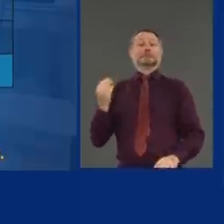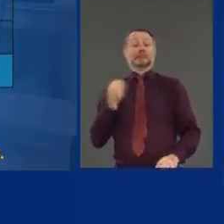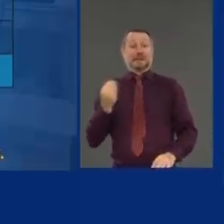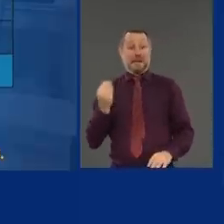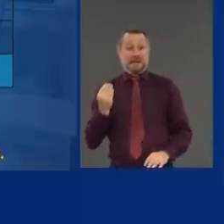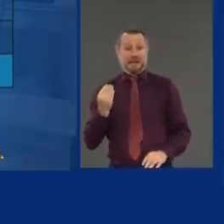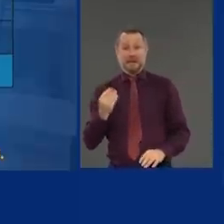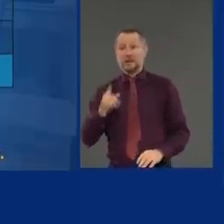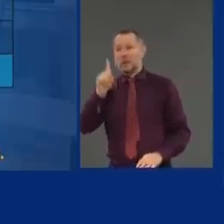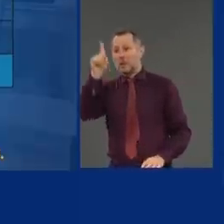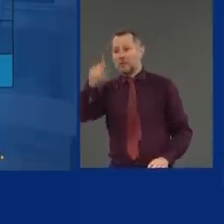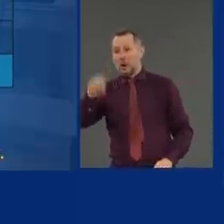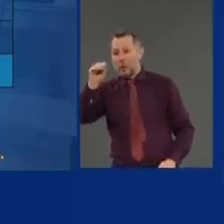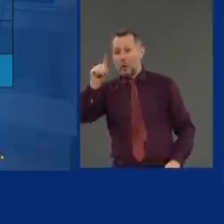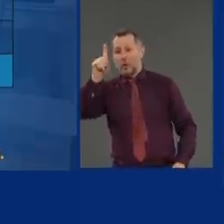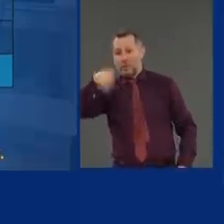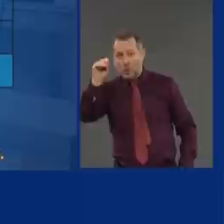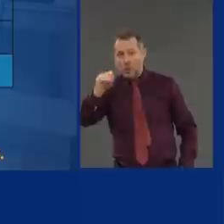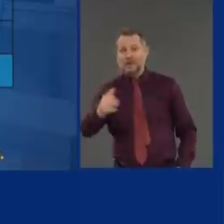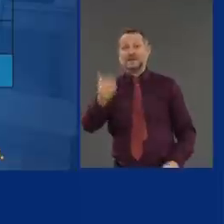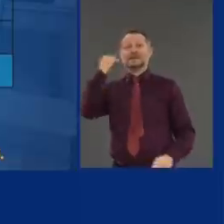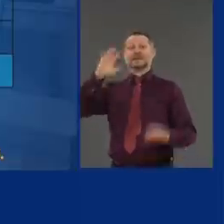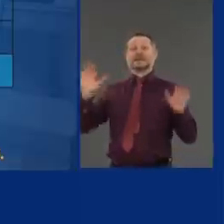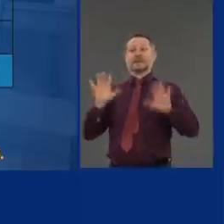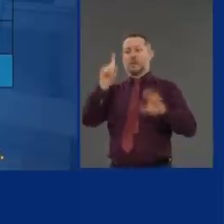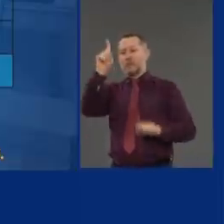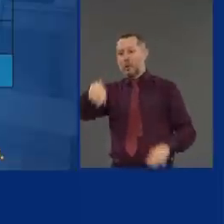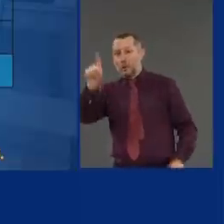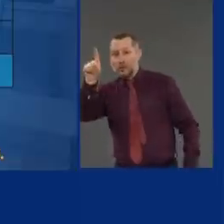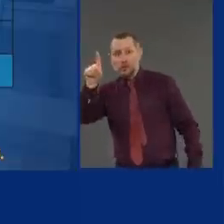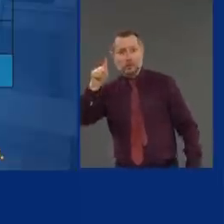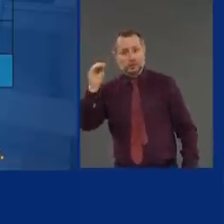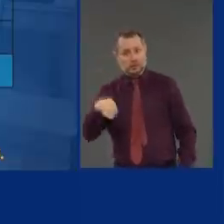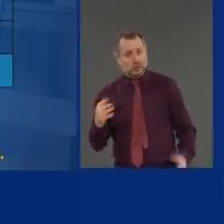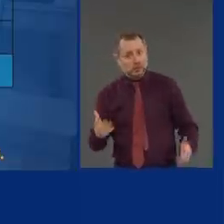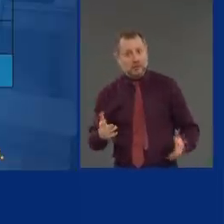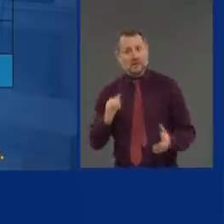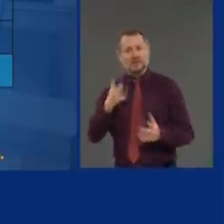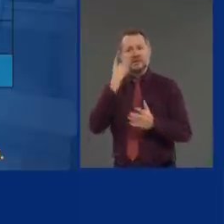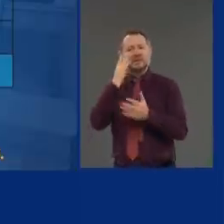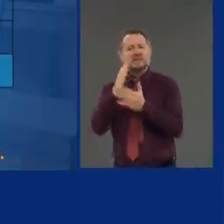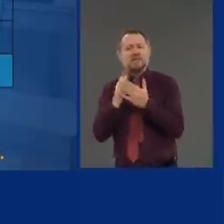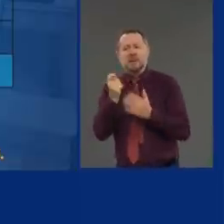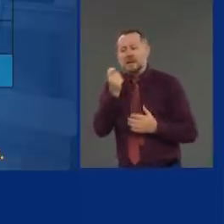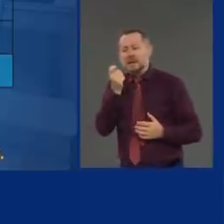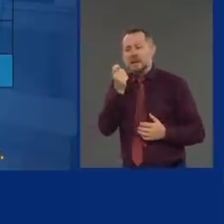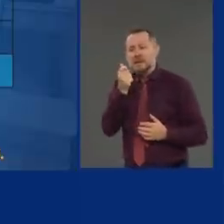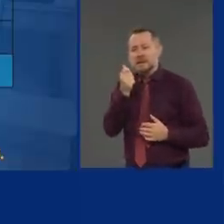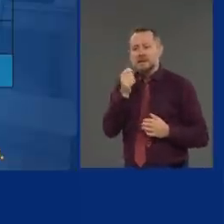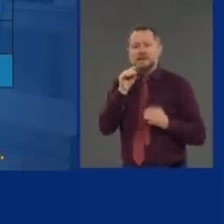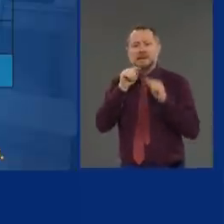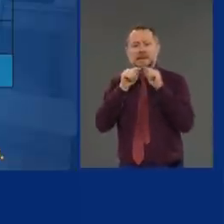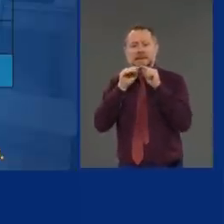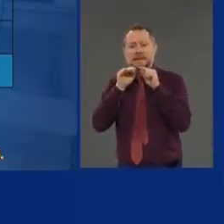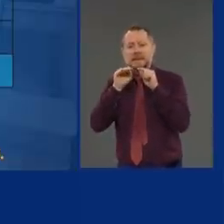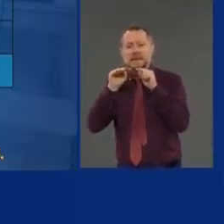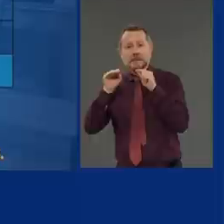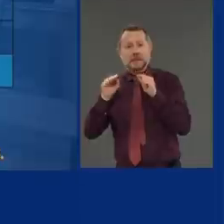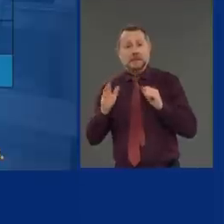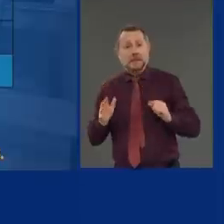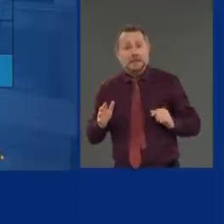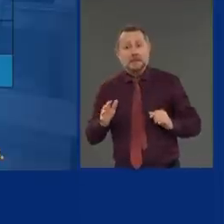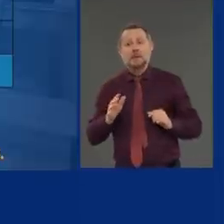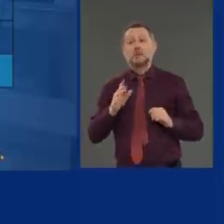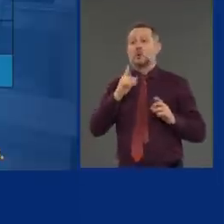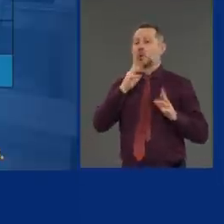1.1. There'll be slight deviations up and down. These are not the largest statistical samples when you break them down,